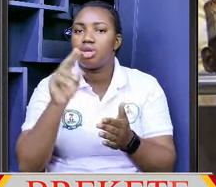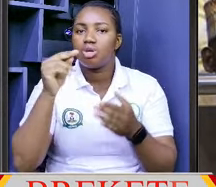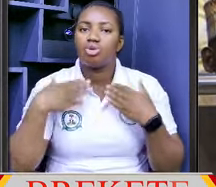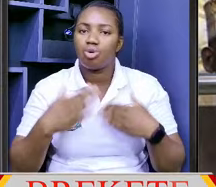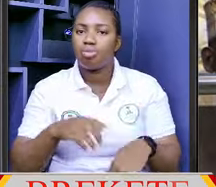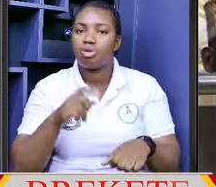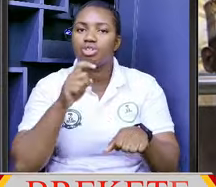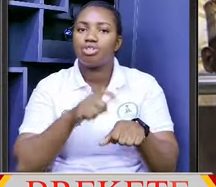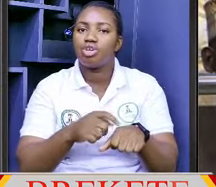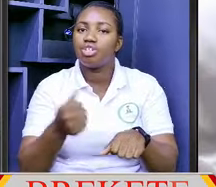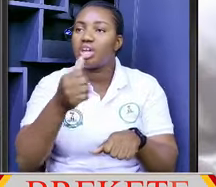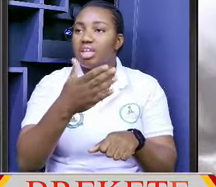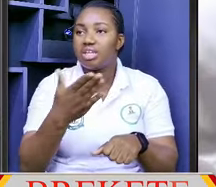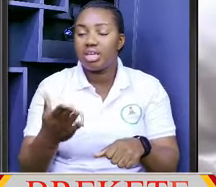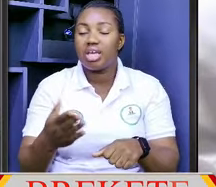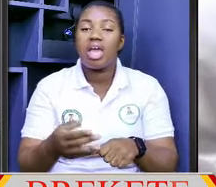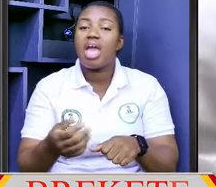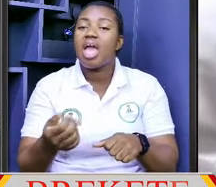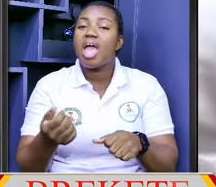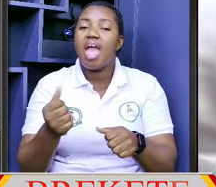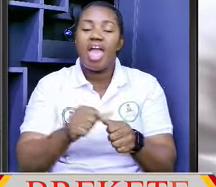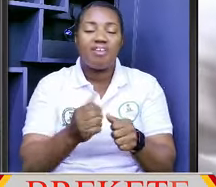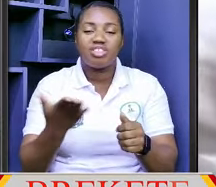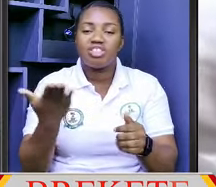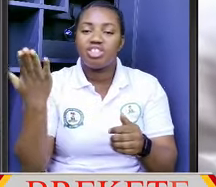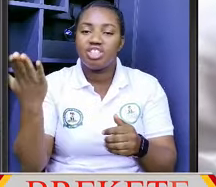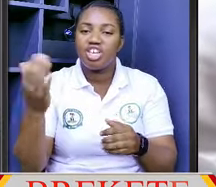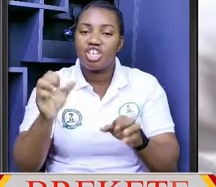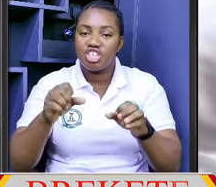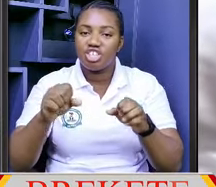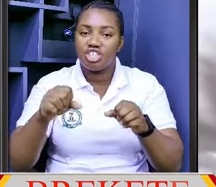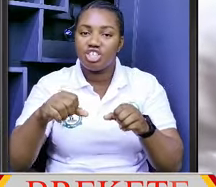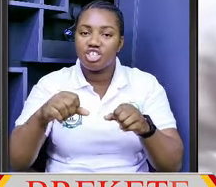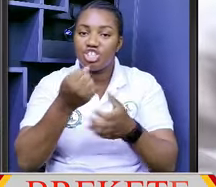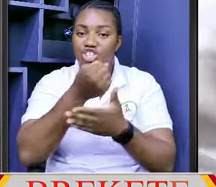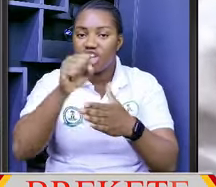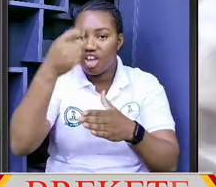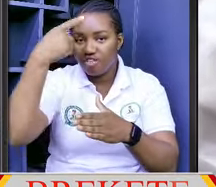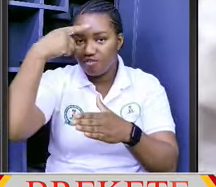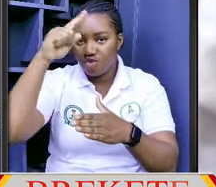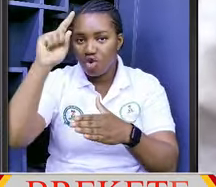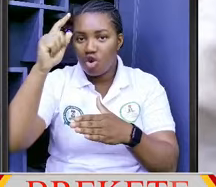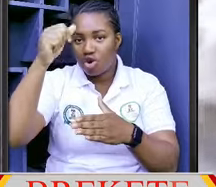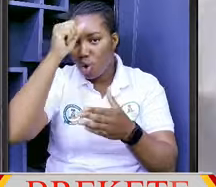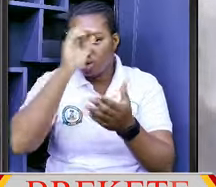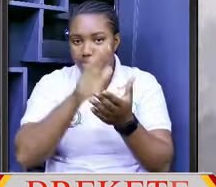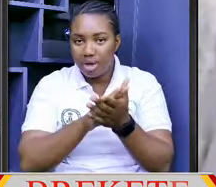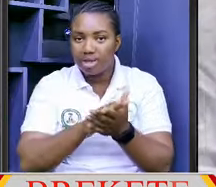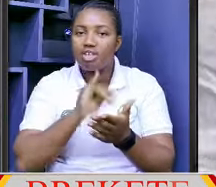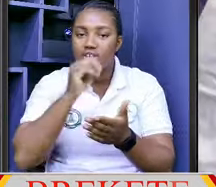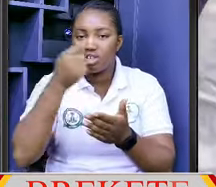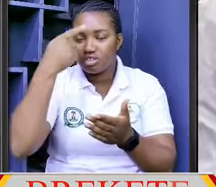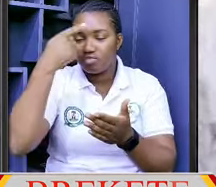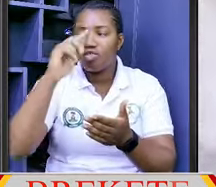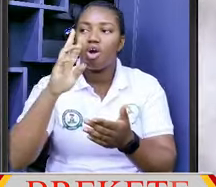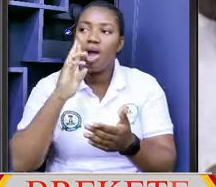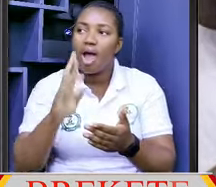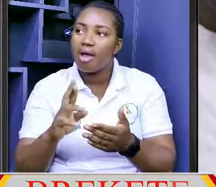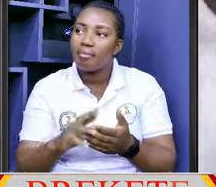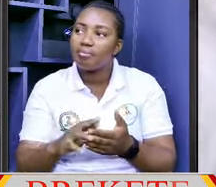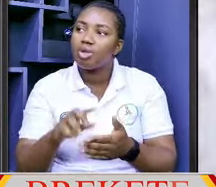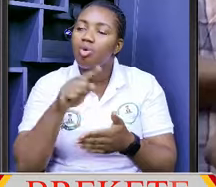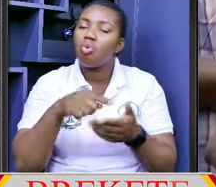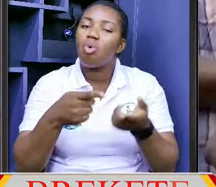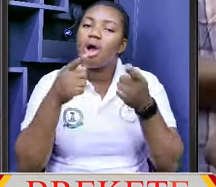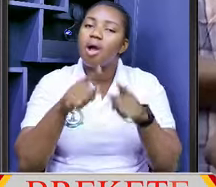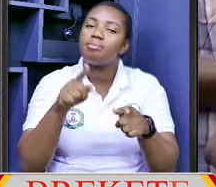husband. Everything they share for the husband, nobody touch anything. We are not like that. Okay. She's thank for you. Her. Madam. Yes, sir. What